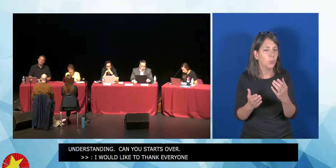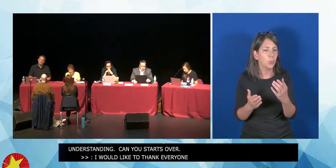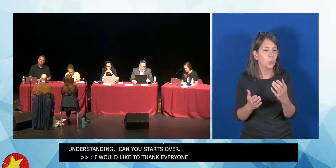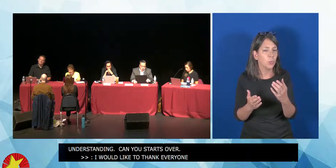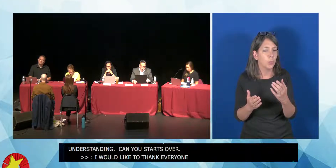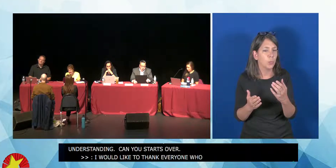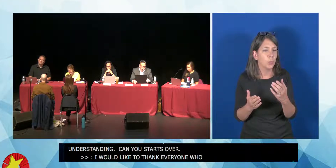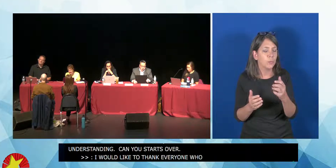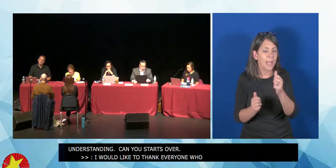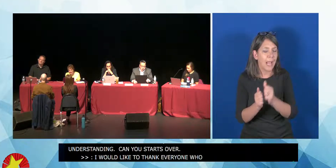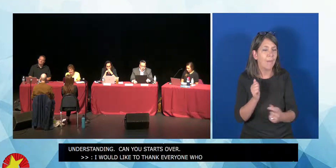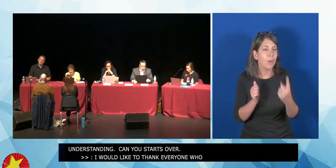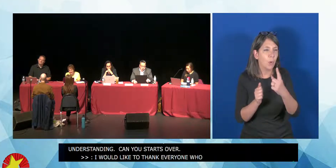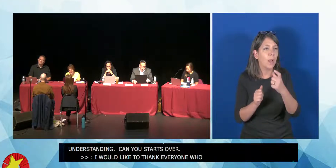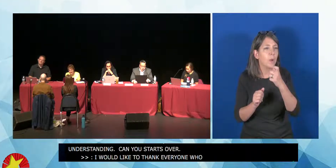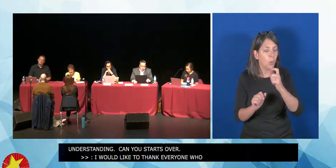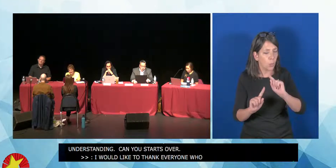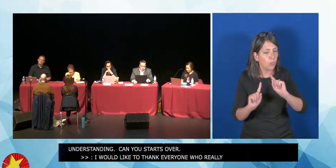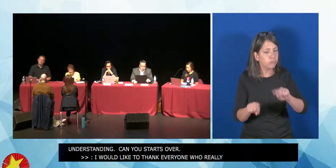who attends IEP.